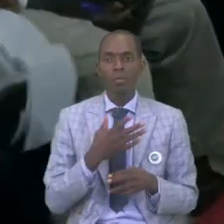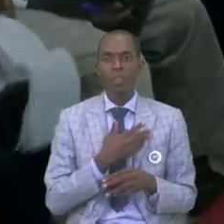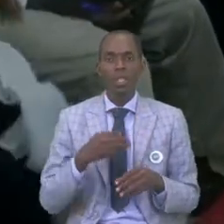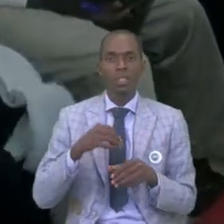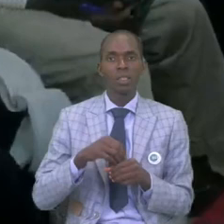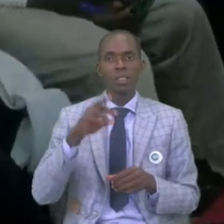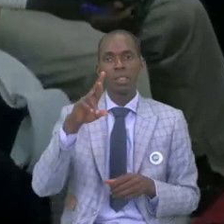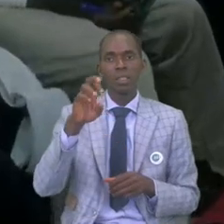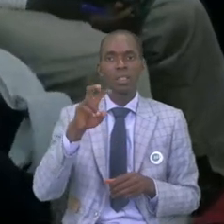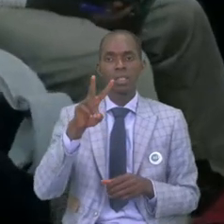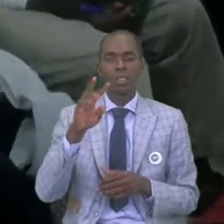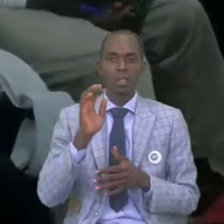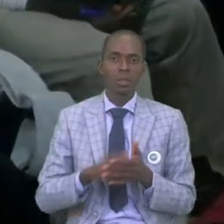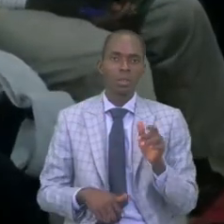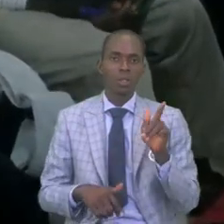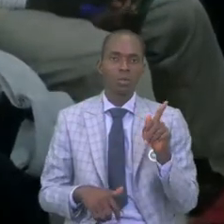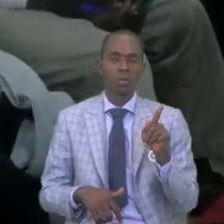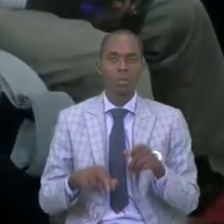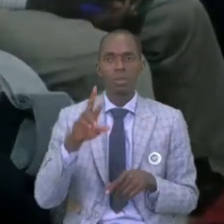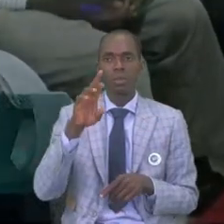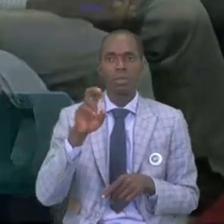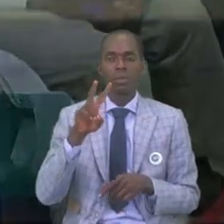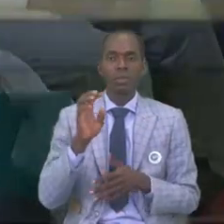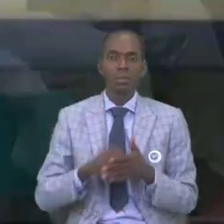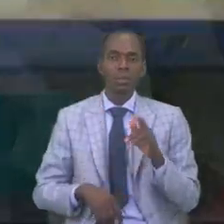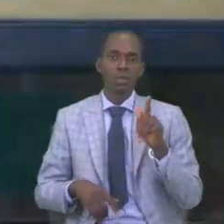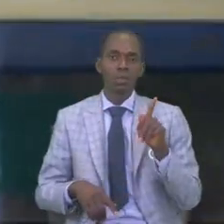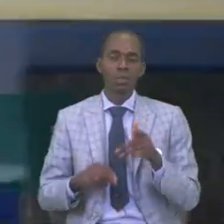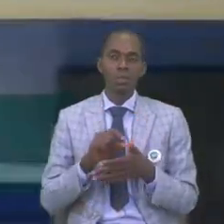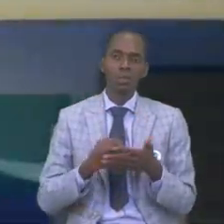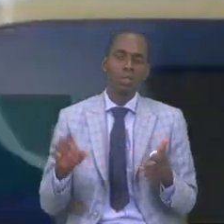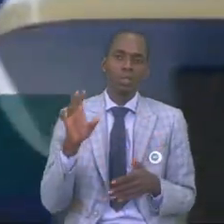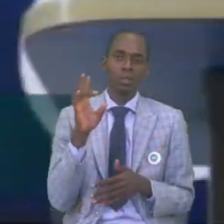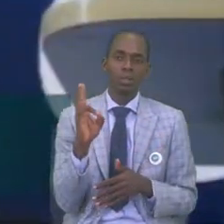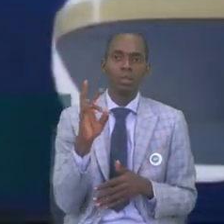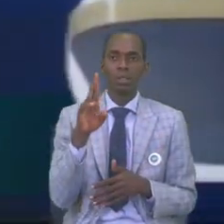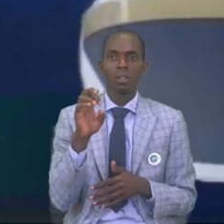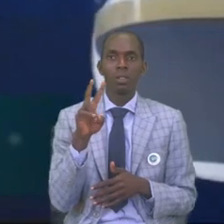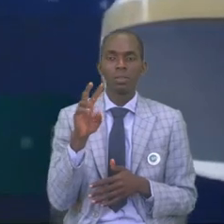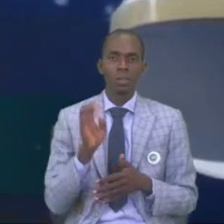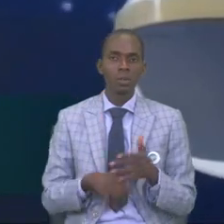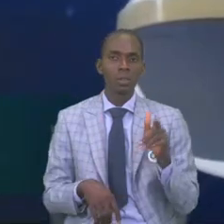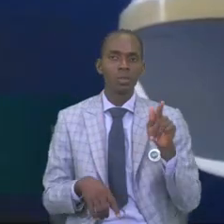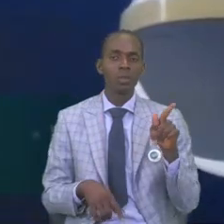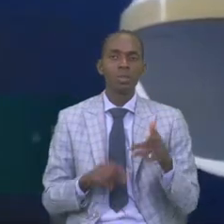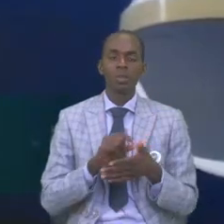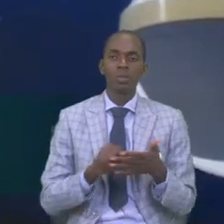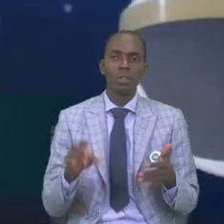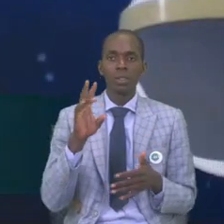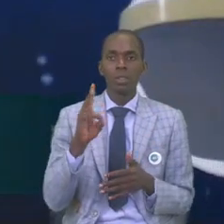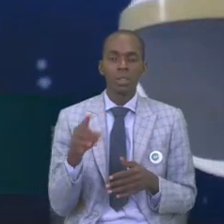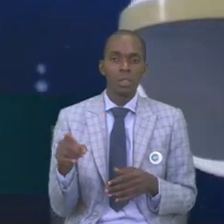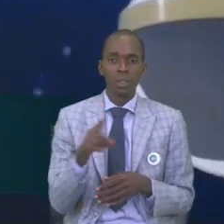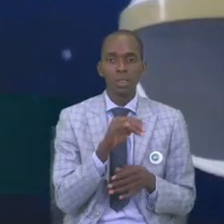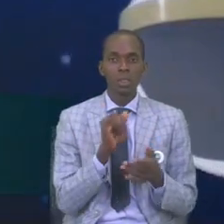chapter 21, I'm reading from verse 7. Revelation chapter 21, verse 7. He that